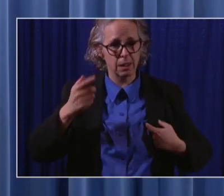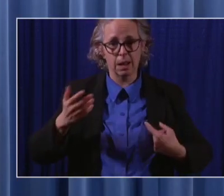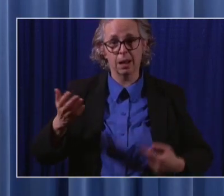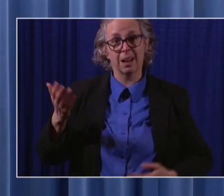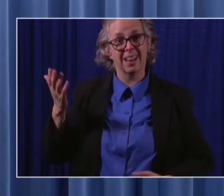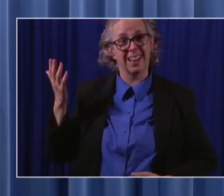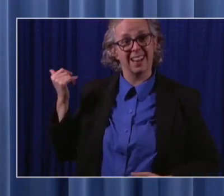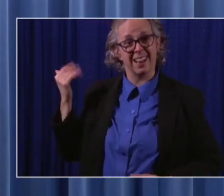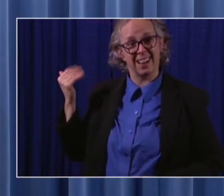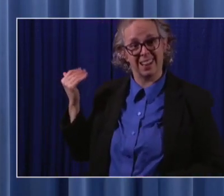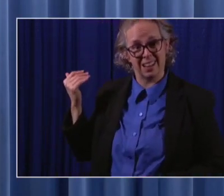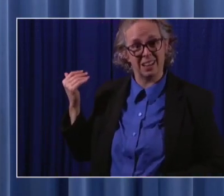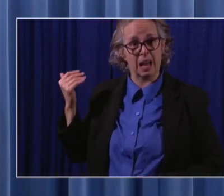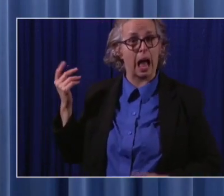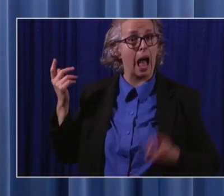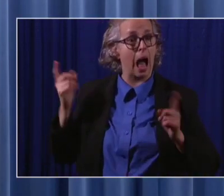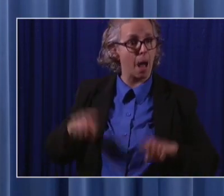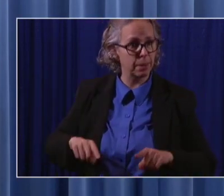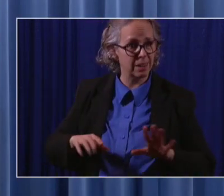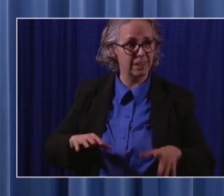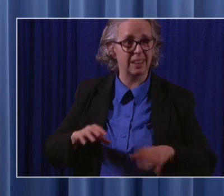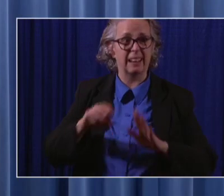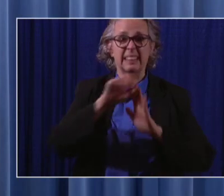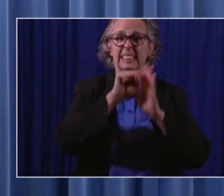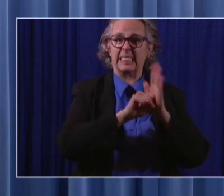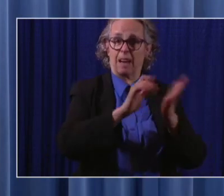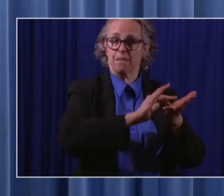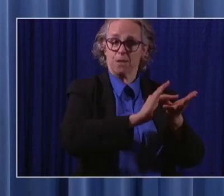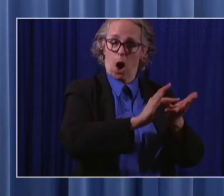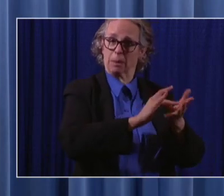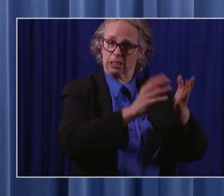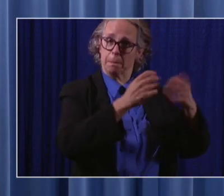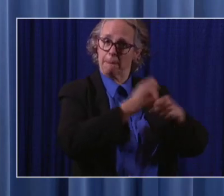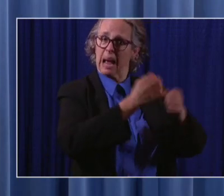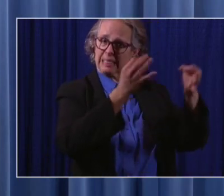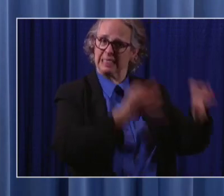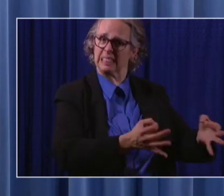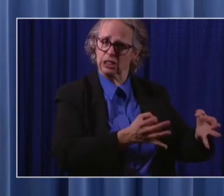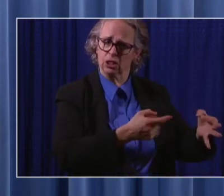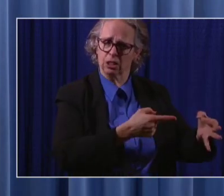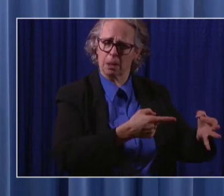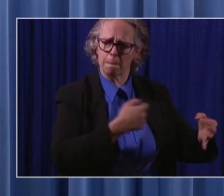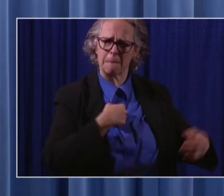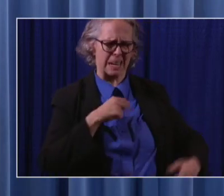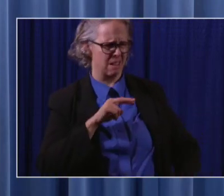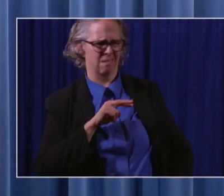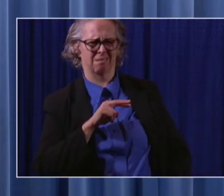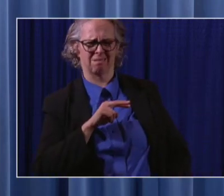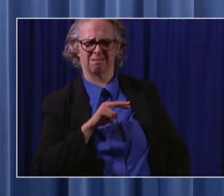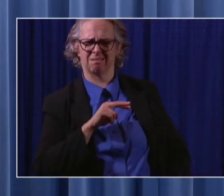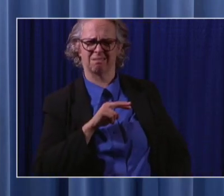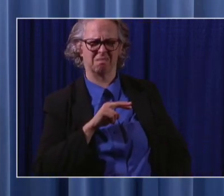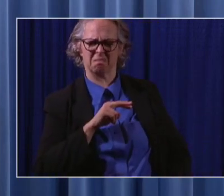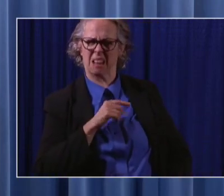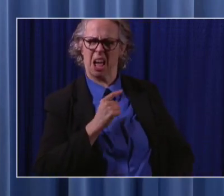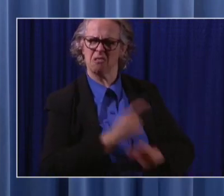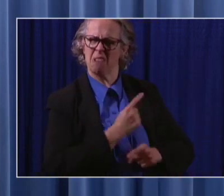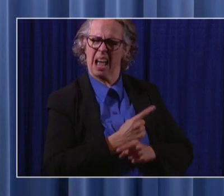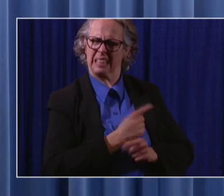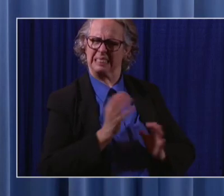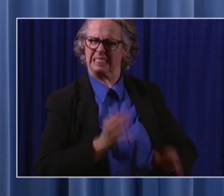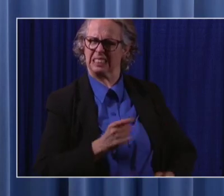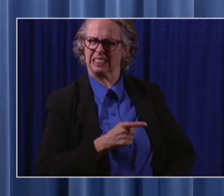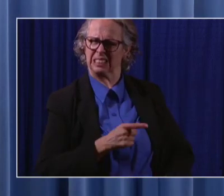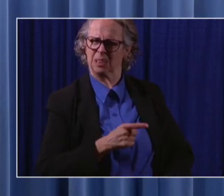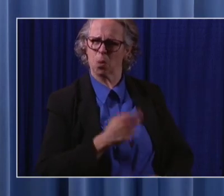good people, but it did not allow for enough input from the public. I mean, they checked the box, they did